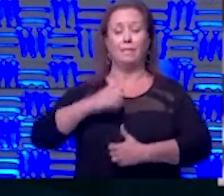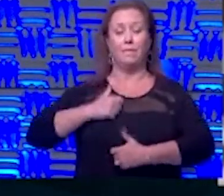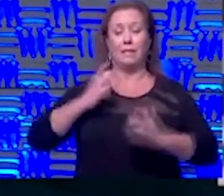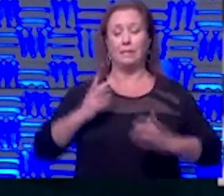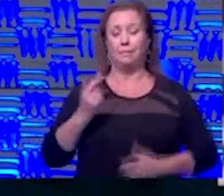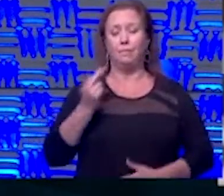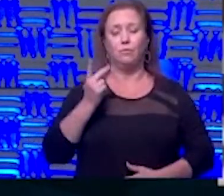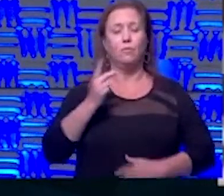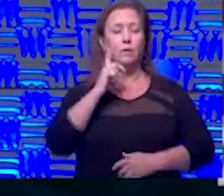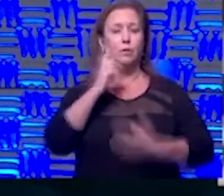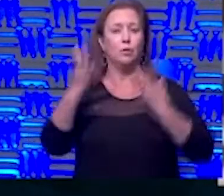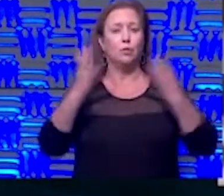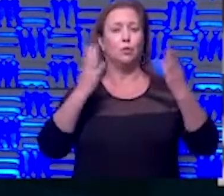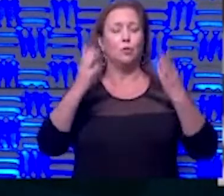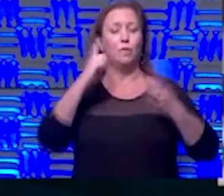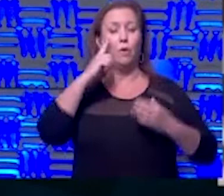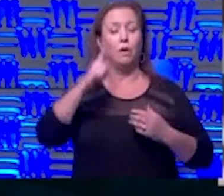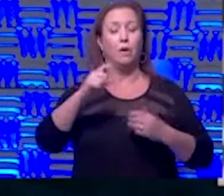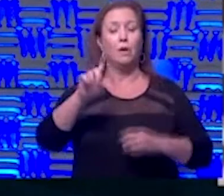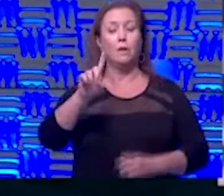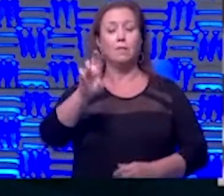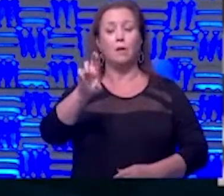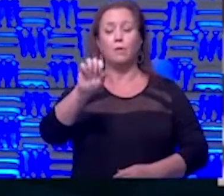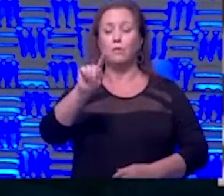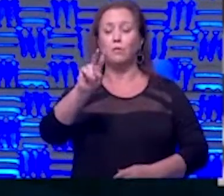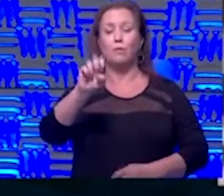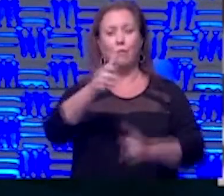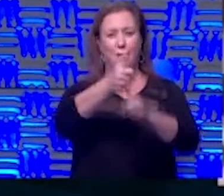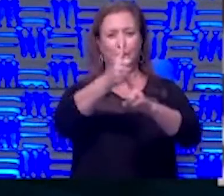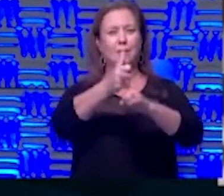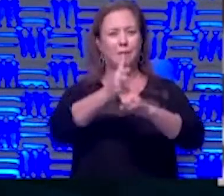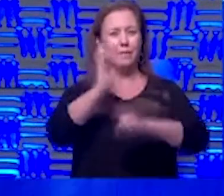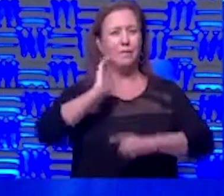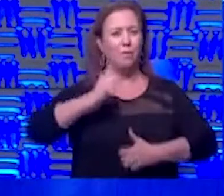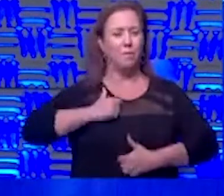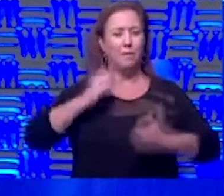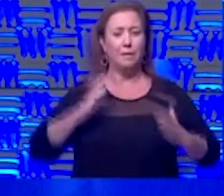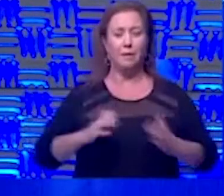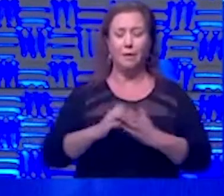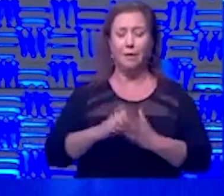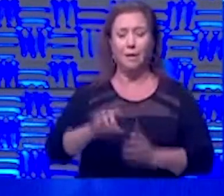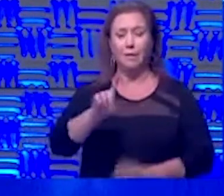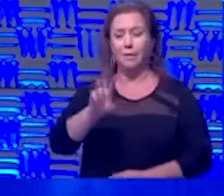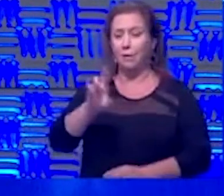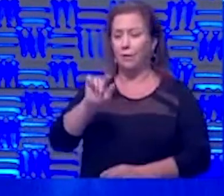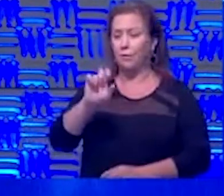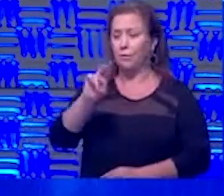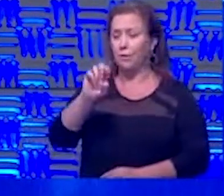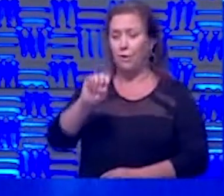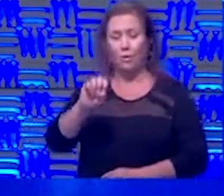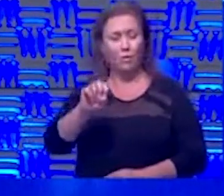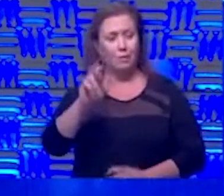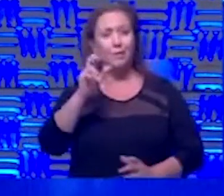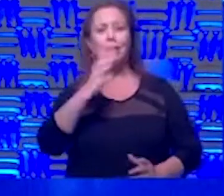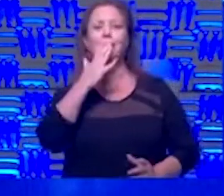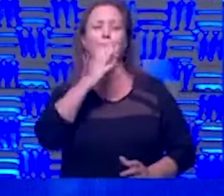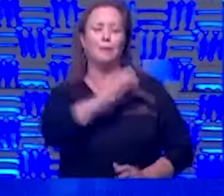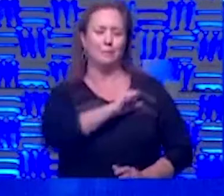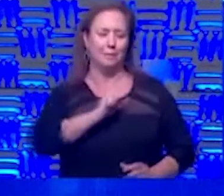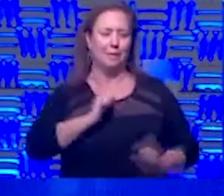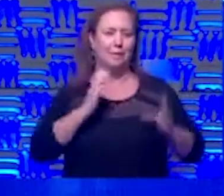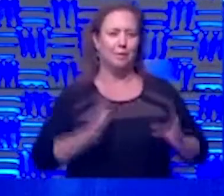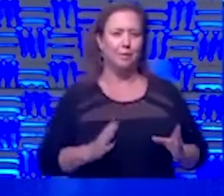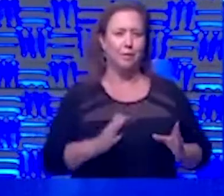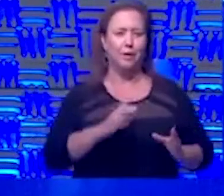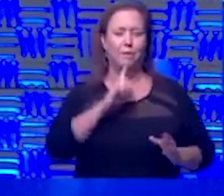serve. Dr. Stone is also a veteran himself. Dr. Stone, did you hear your charge from Jerry Moran? Hey, and thanks, Senator. It is